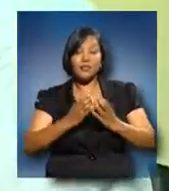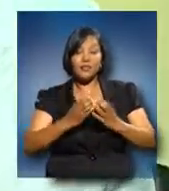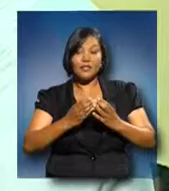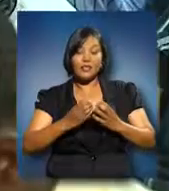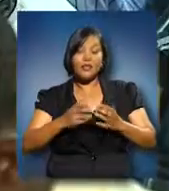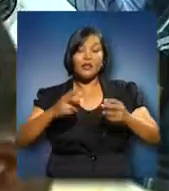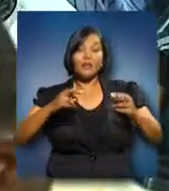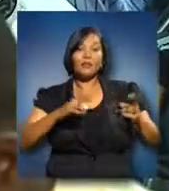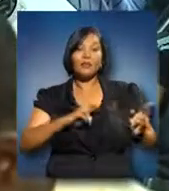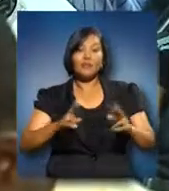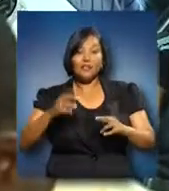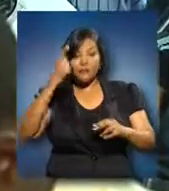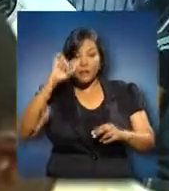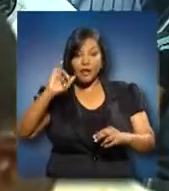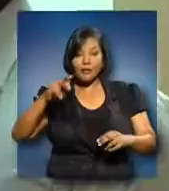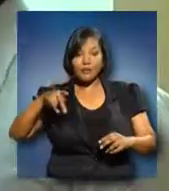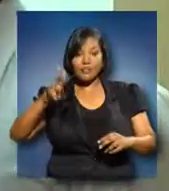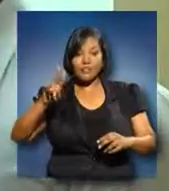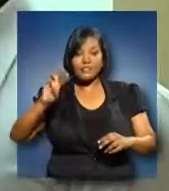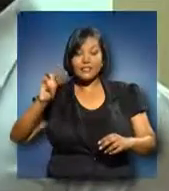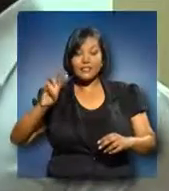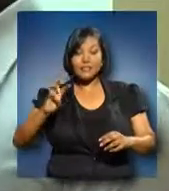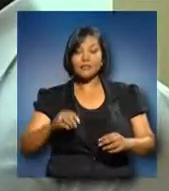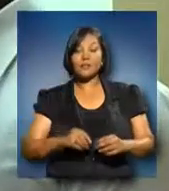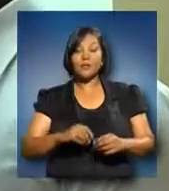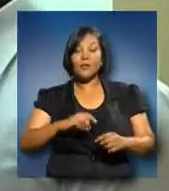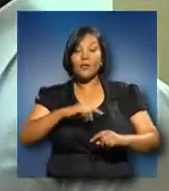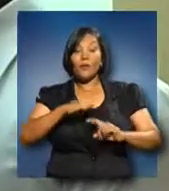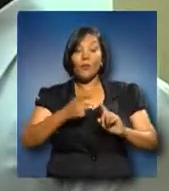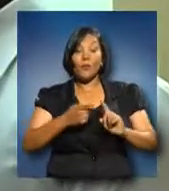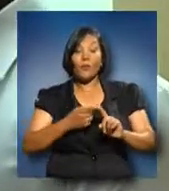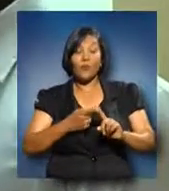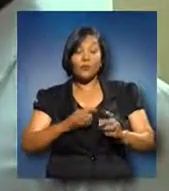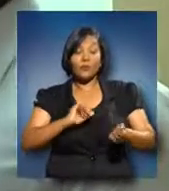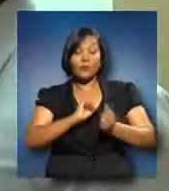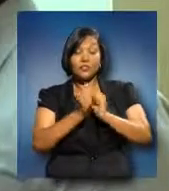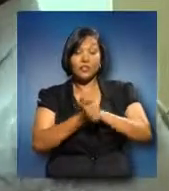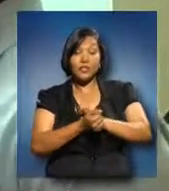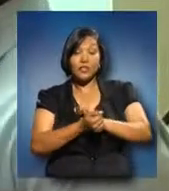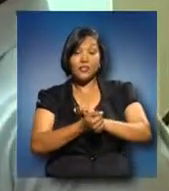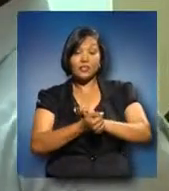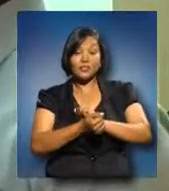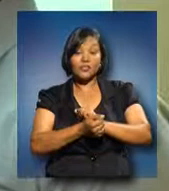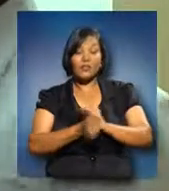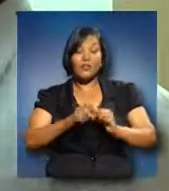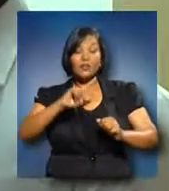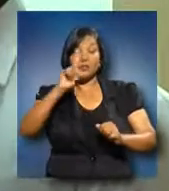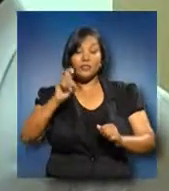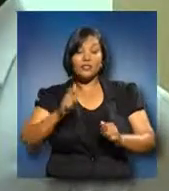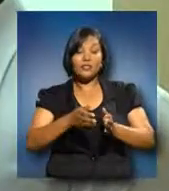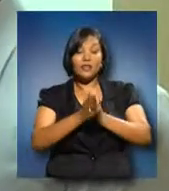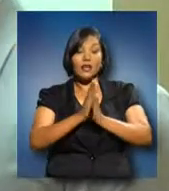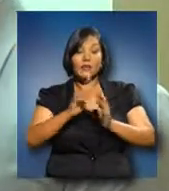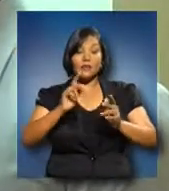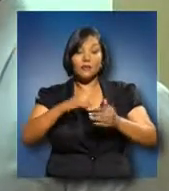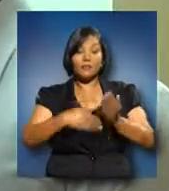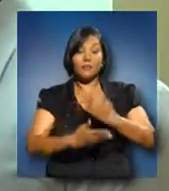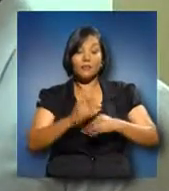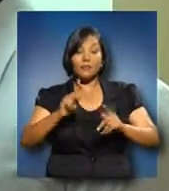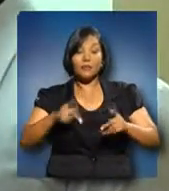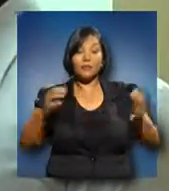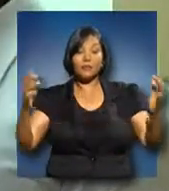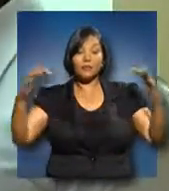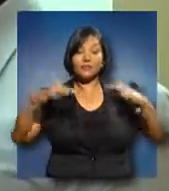IPv4 networks be automatically translated in the interim? These were among the concerns raised by